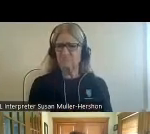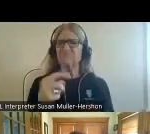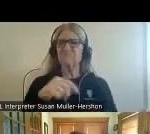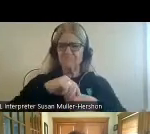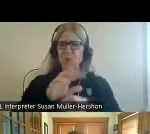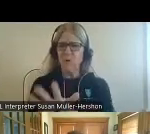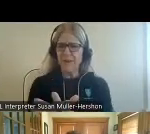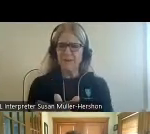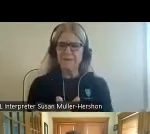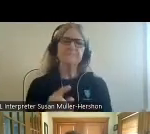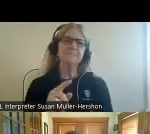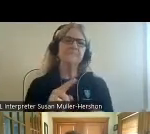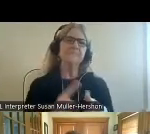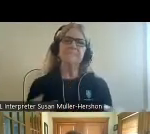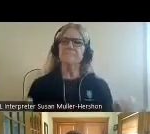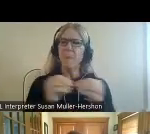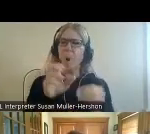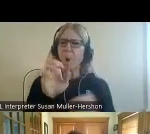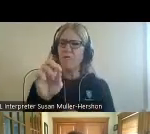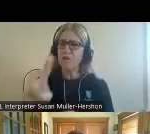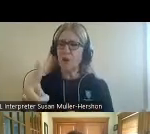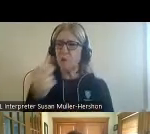been increases in overdose deaths,